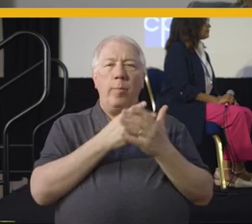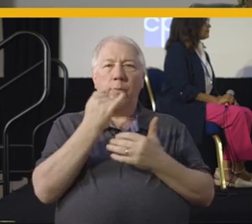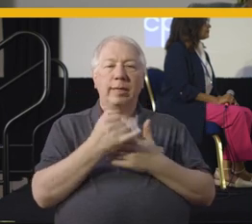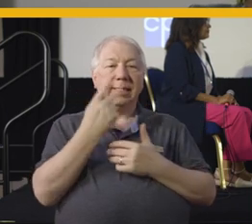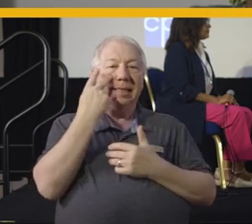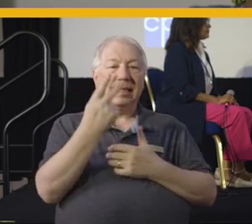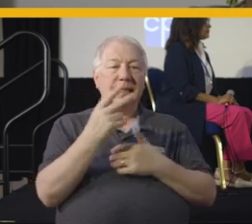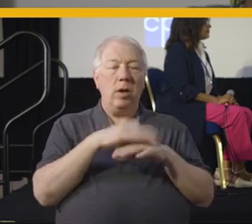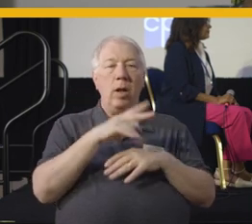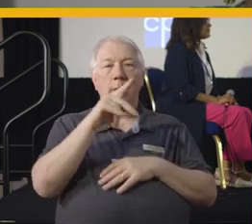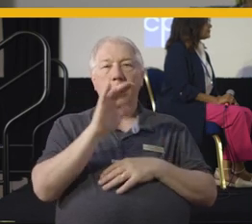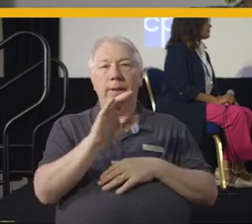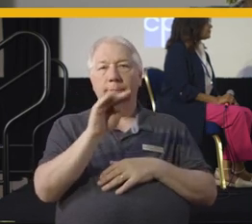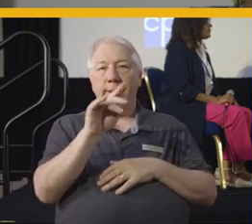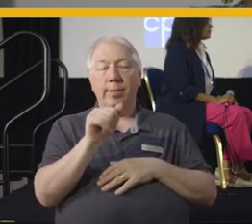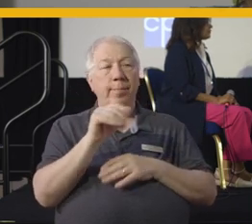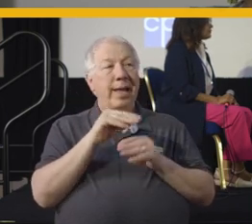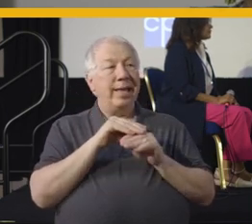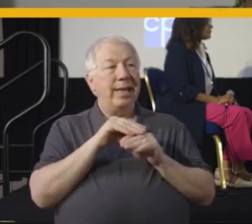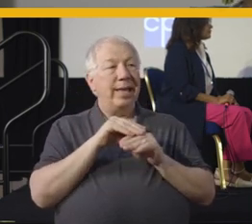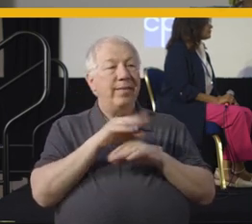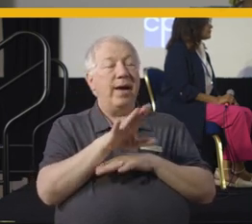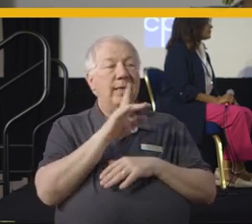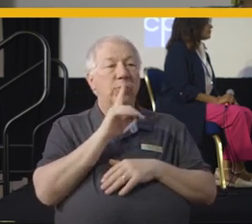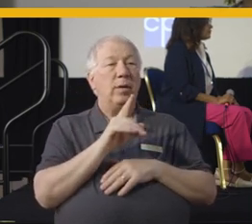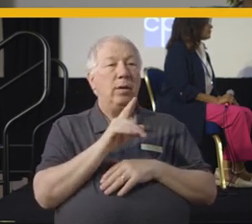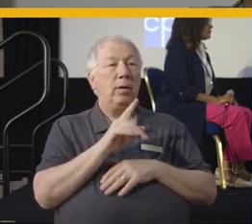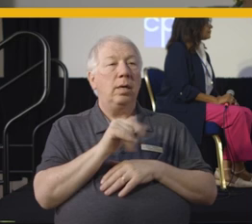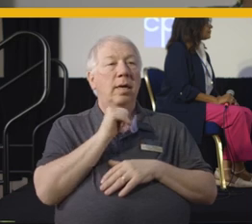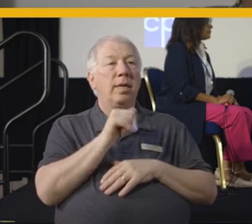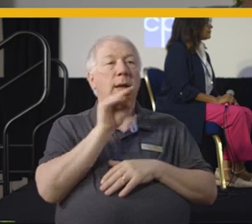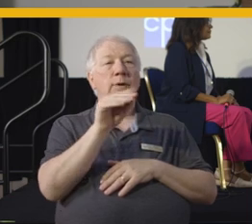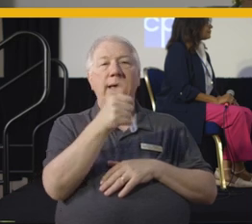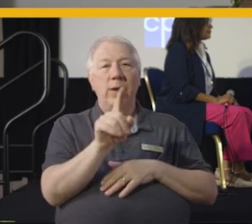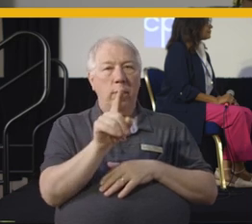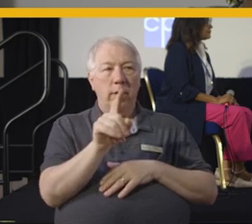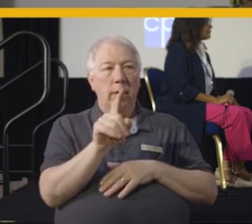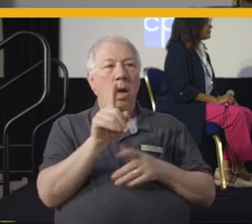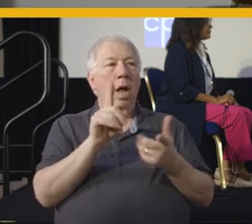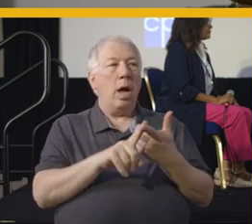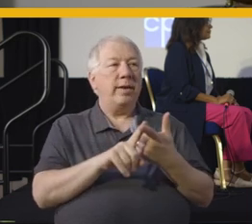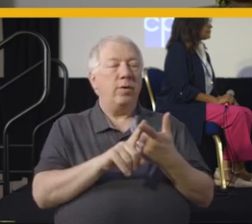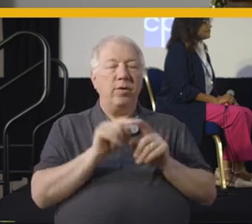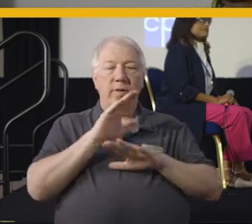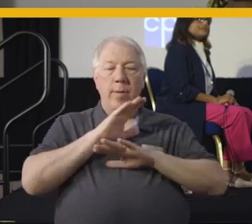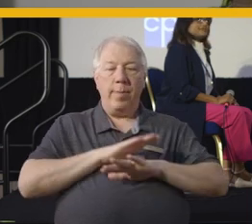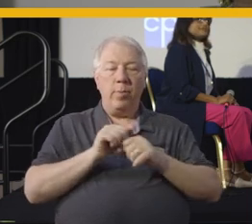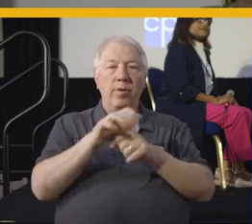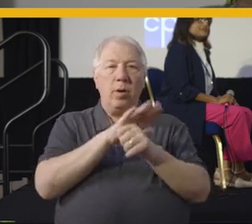project seen on public media. So my advice really is to not put it anywhere until you've met with your